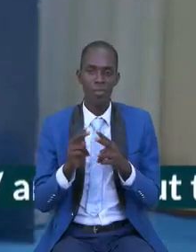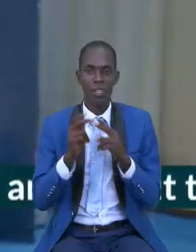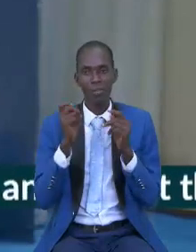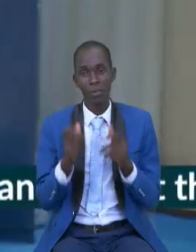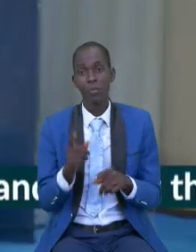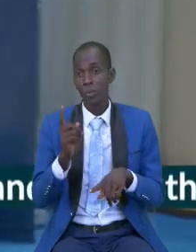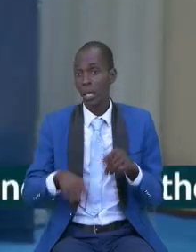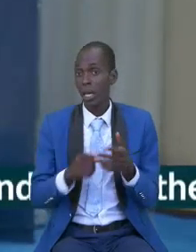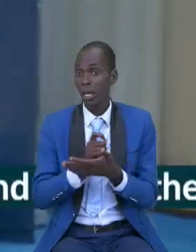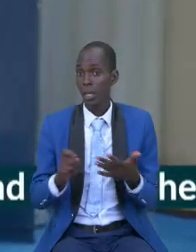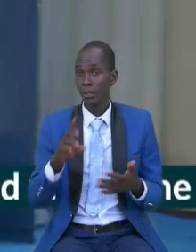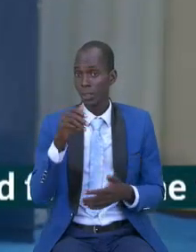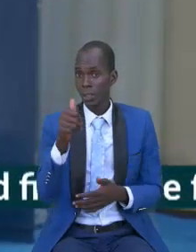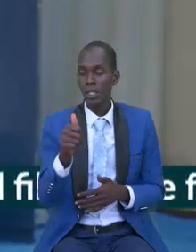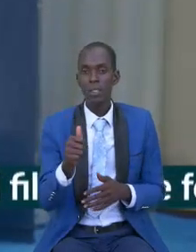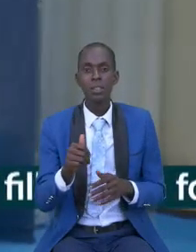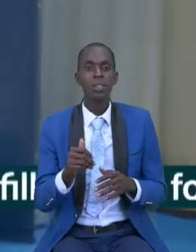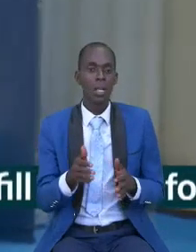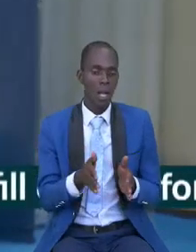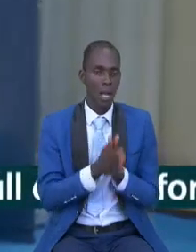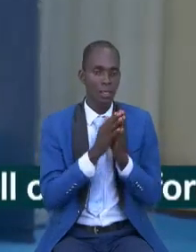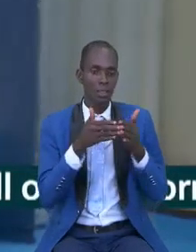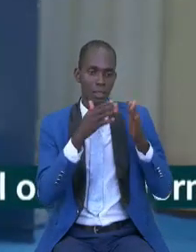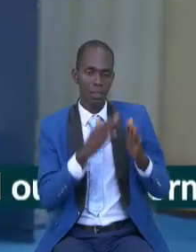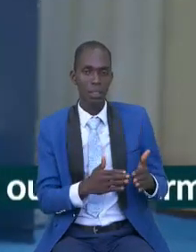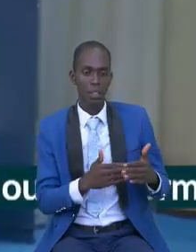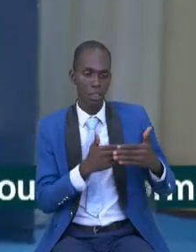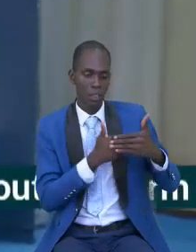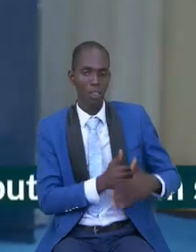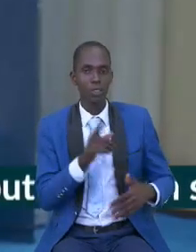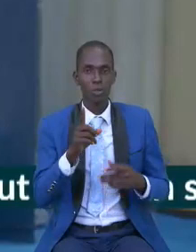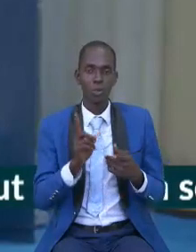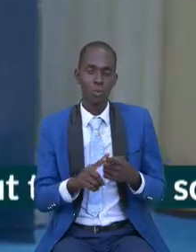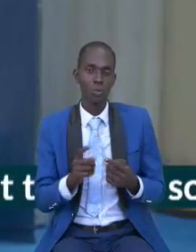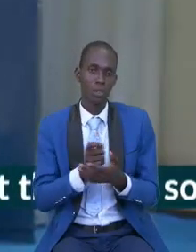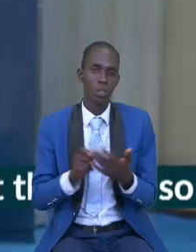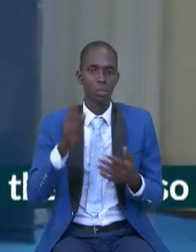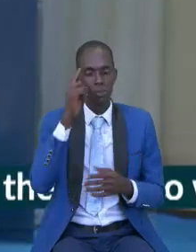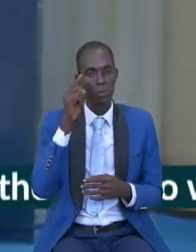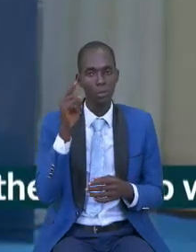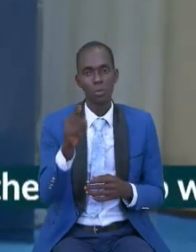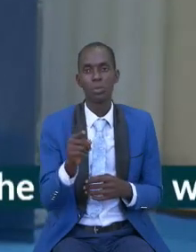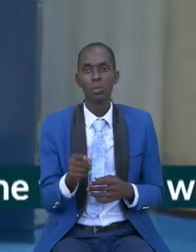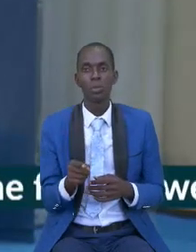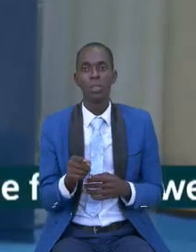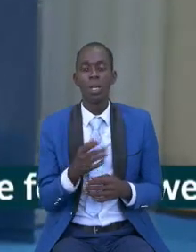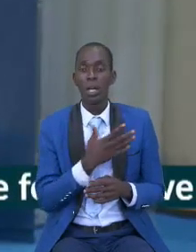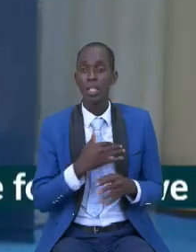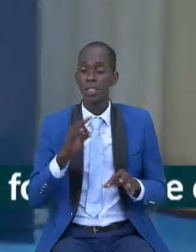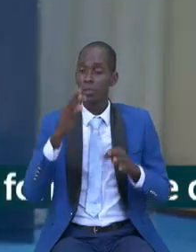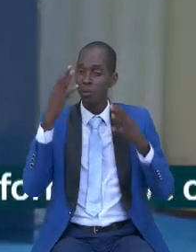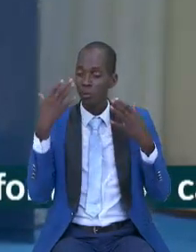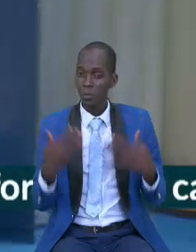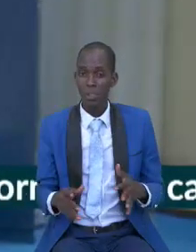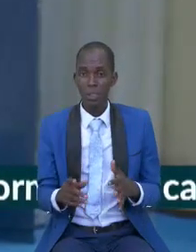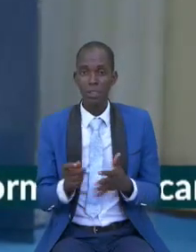around. If you have not been attended to, don't sit down. Stand up on your feet and let them see